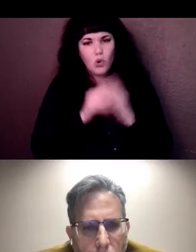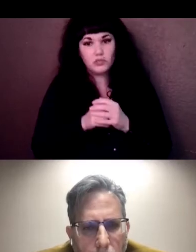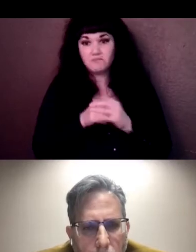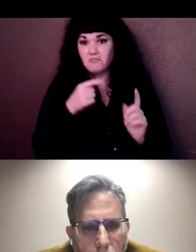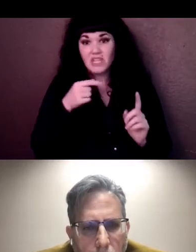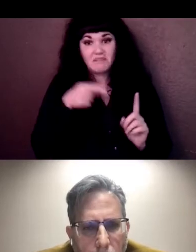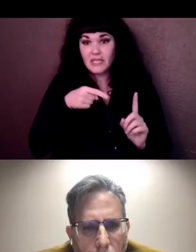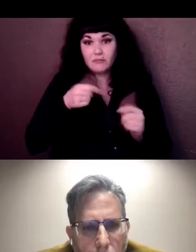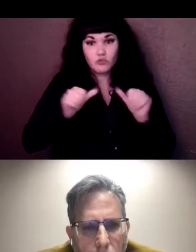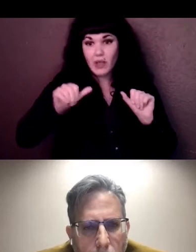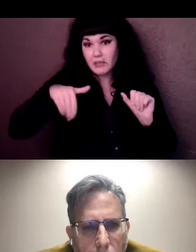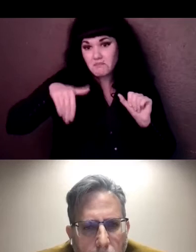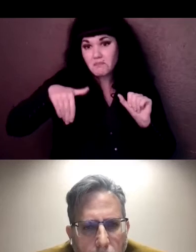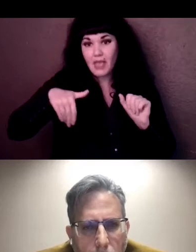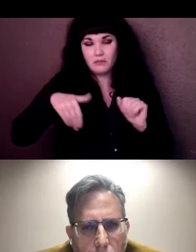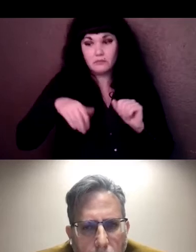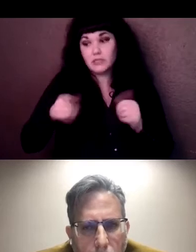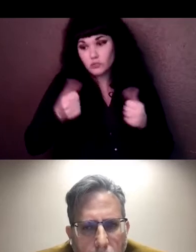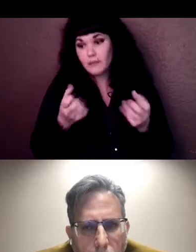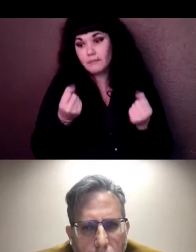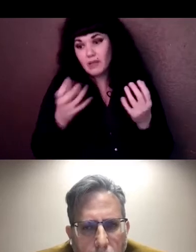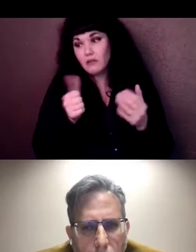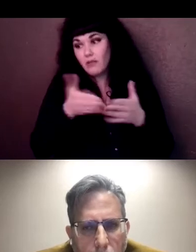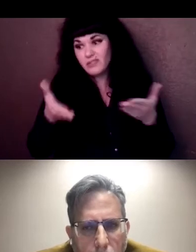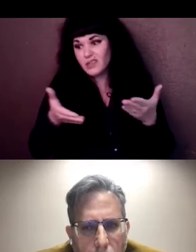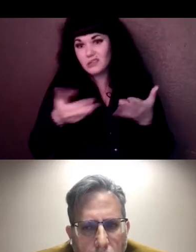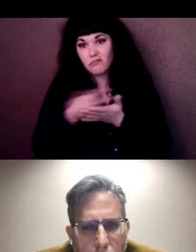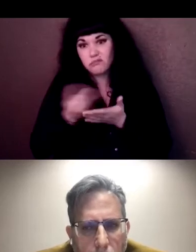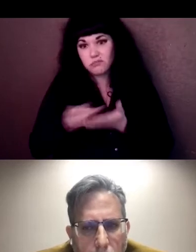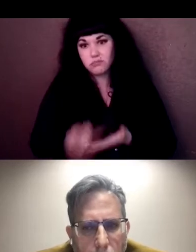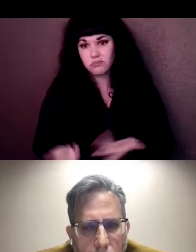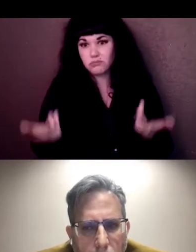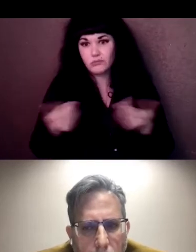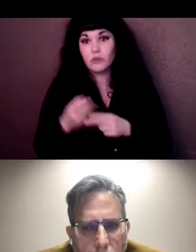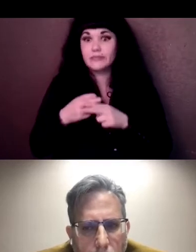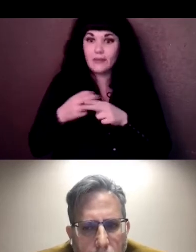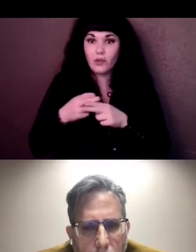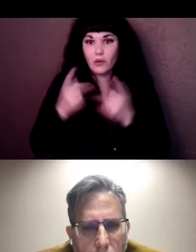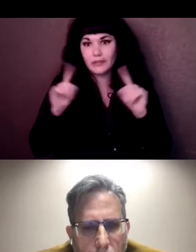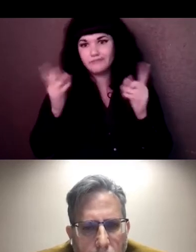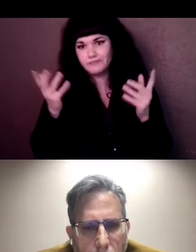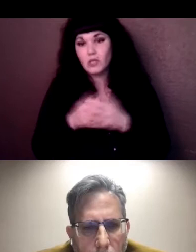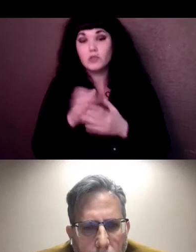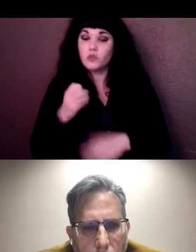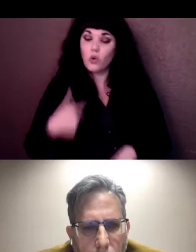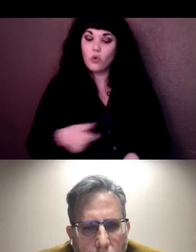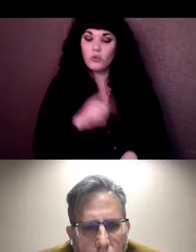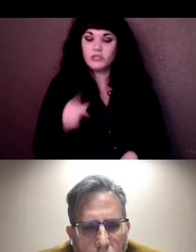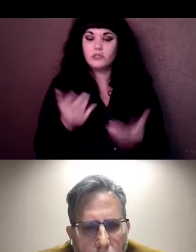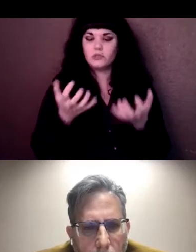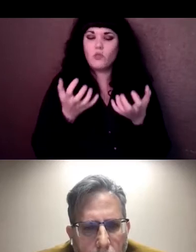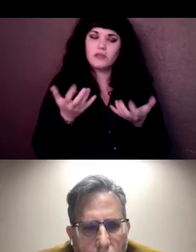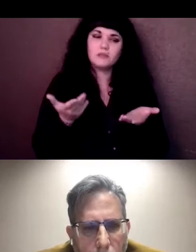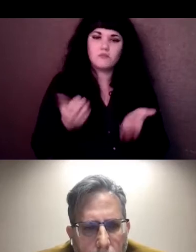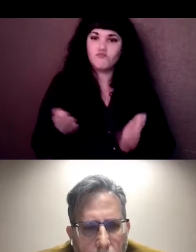yet, when he has tried a lot of things that are not working or only working temporarily. So we just wanted to give an